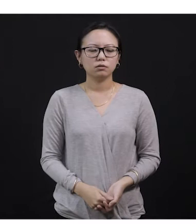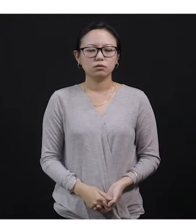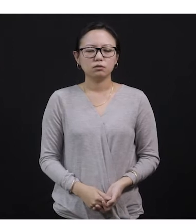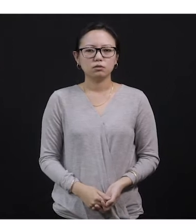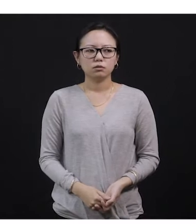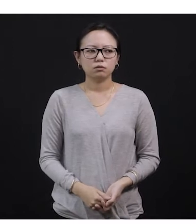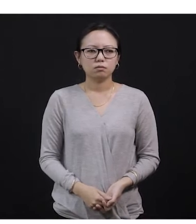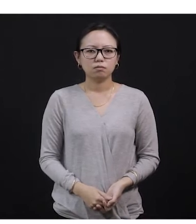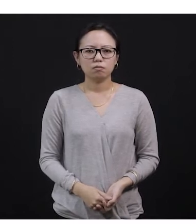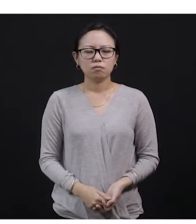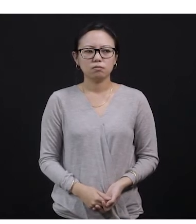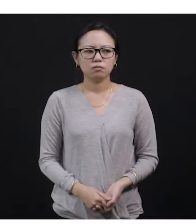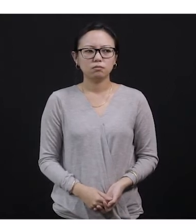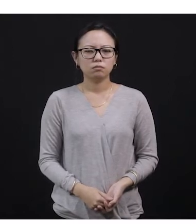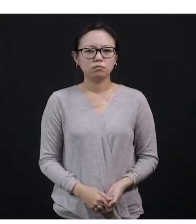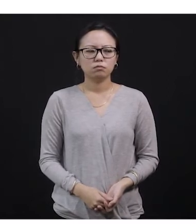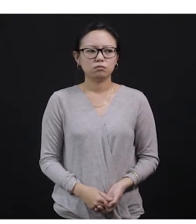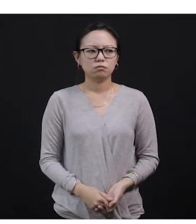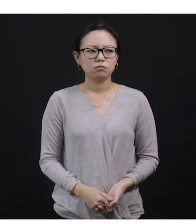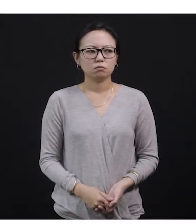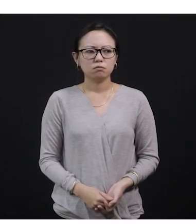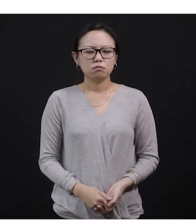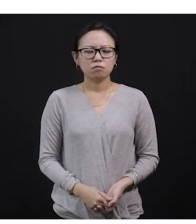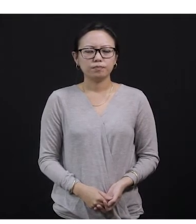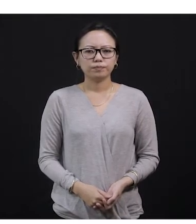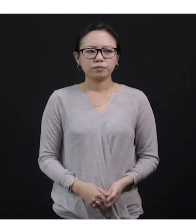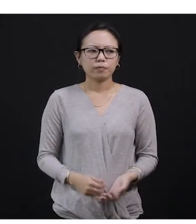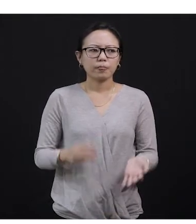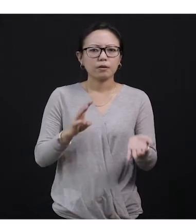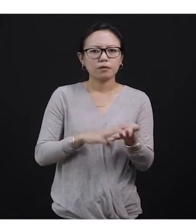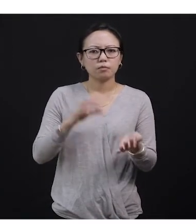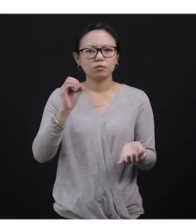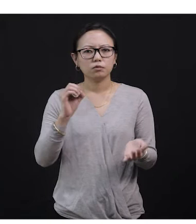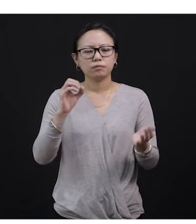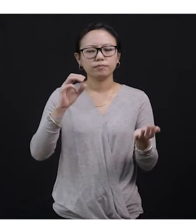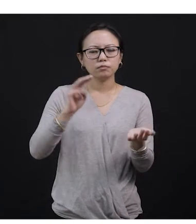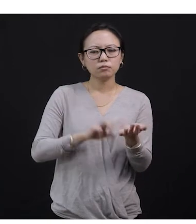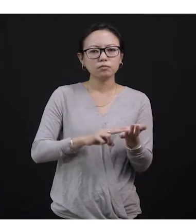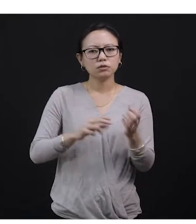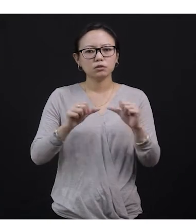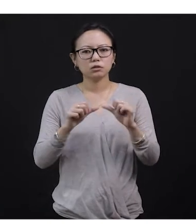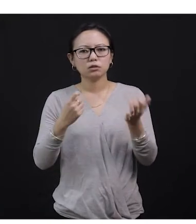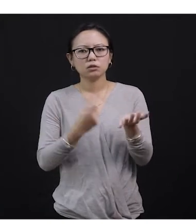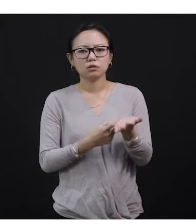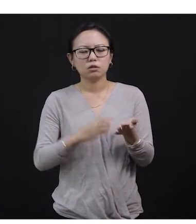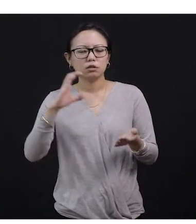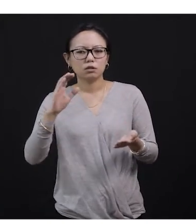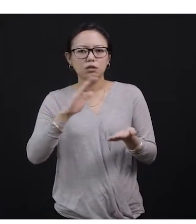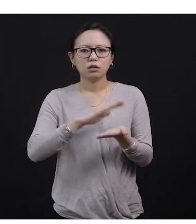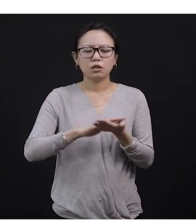All right, now talking about the structure of monarchy and the republic. All